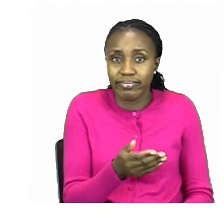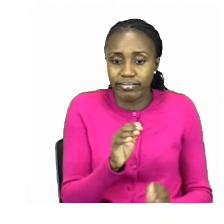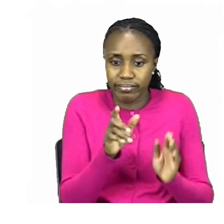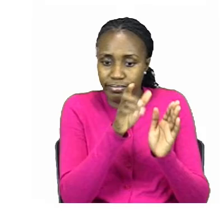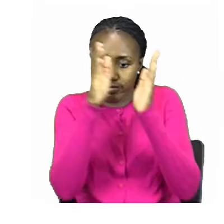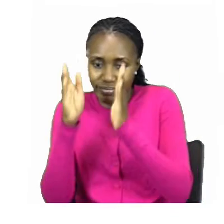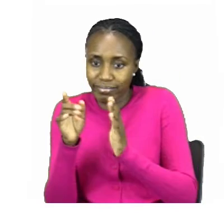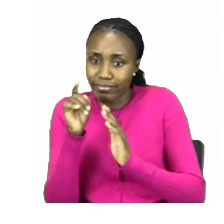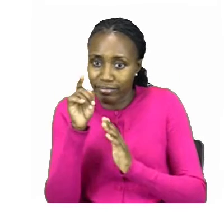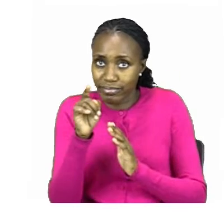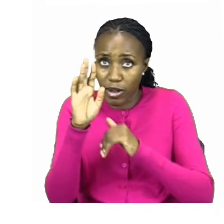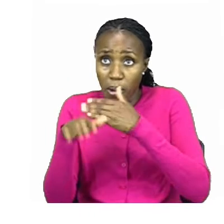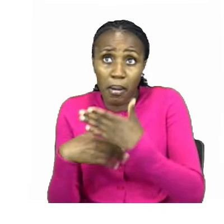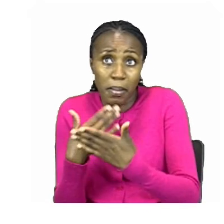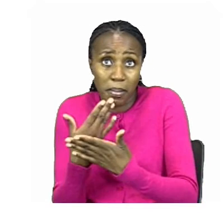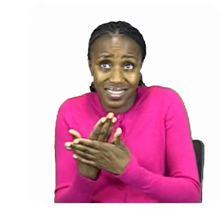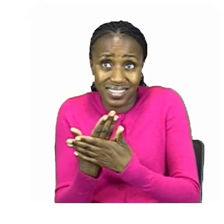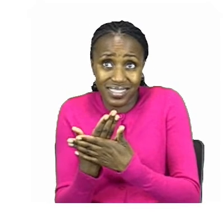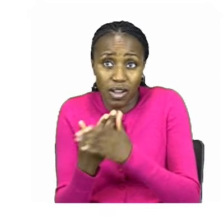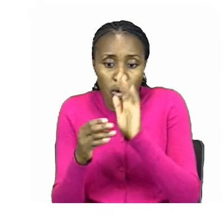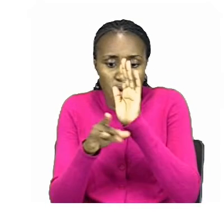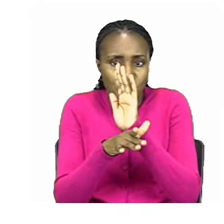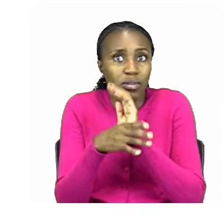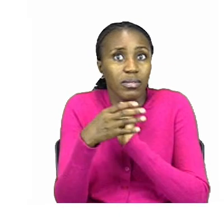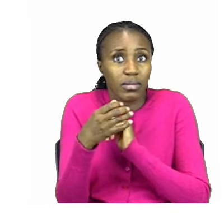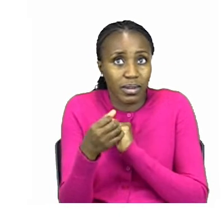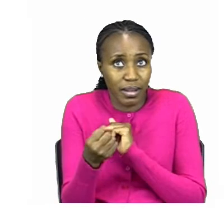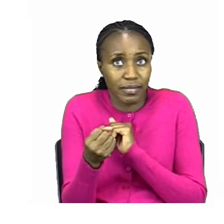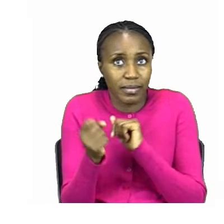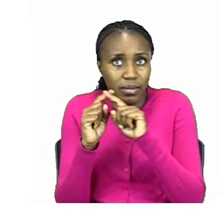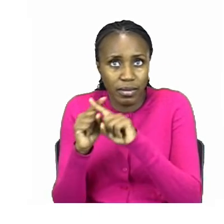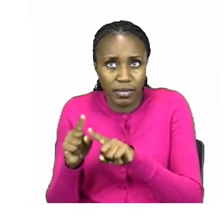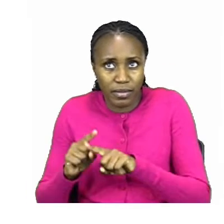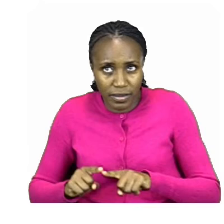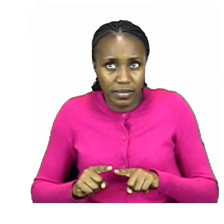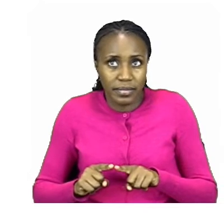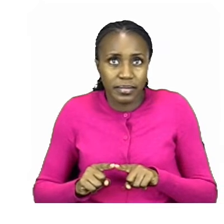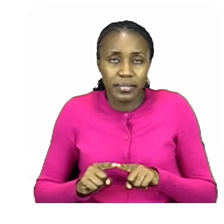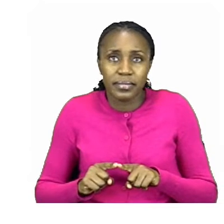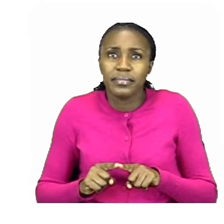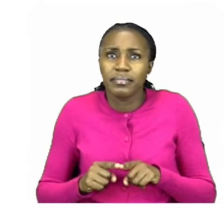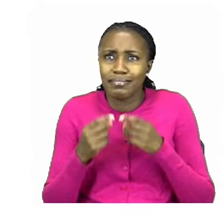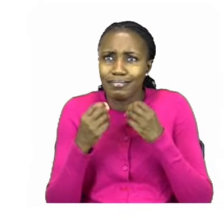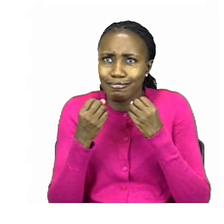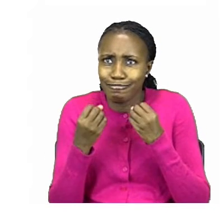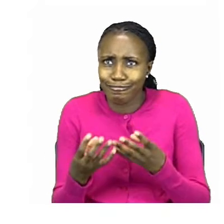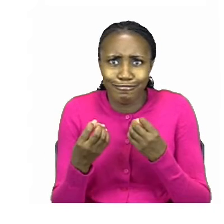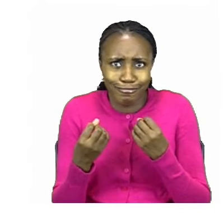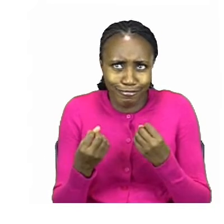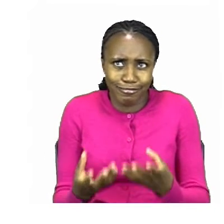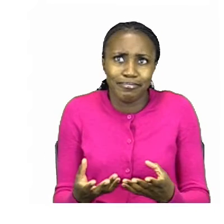have all your picture cards. And in your picture cards, you will see you have many different types